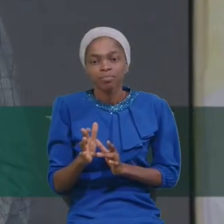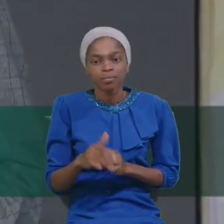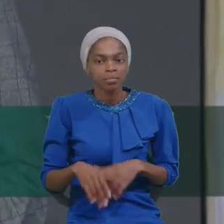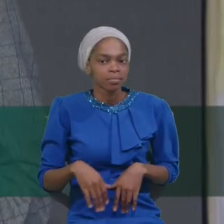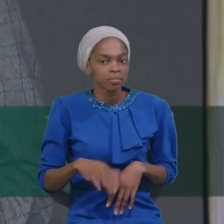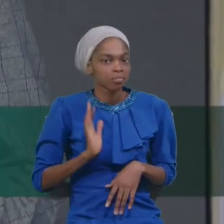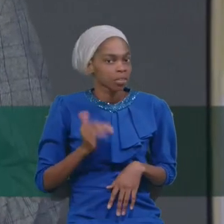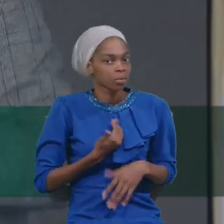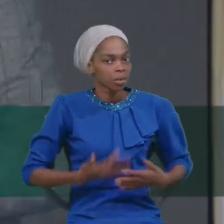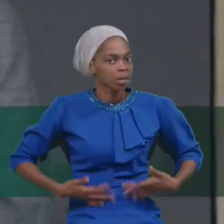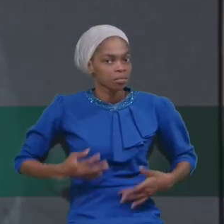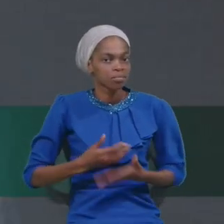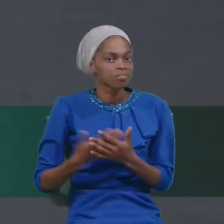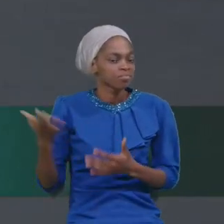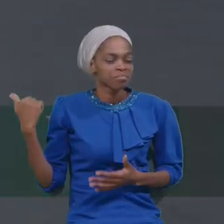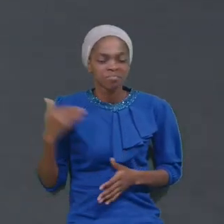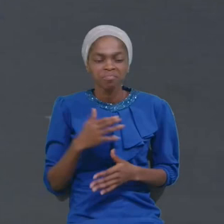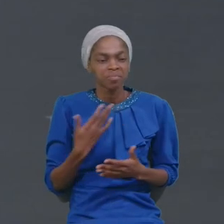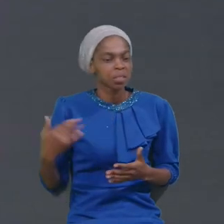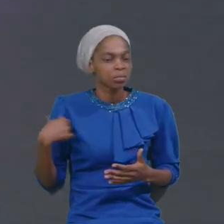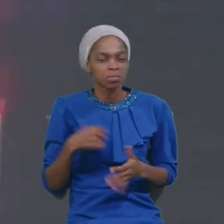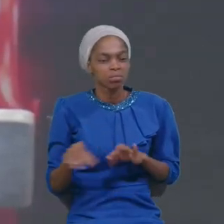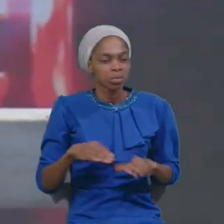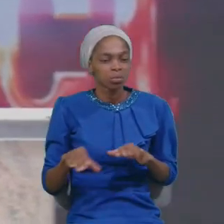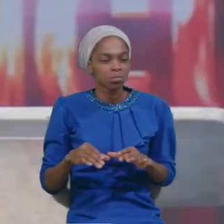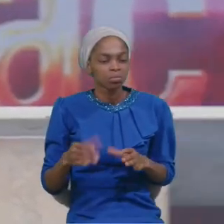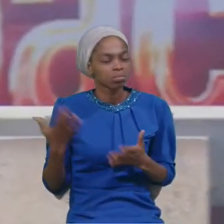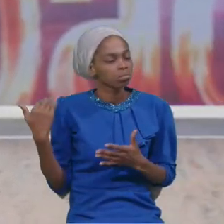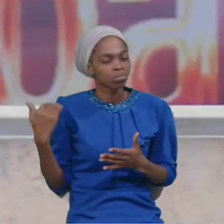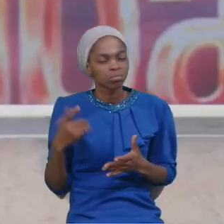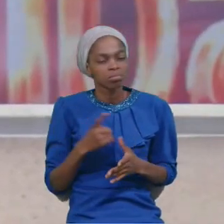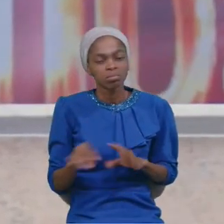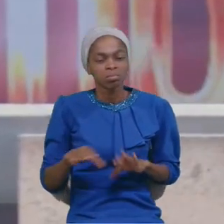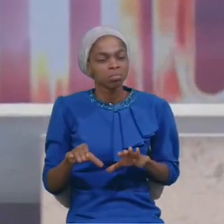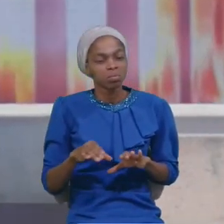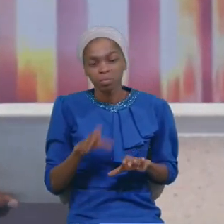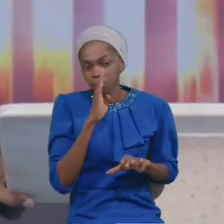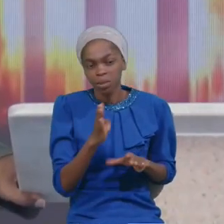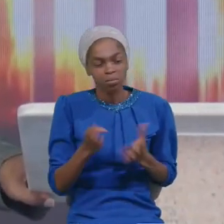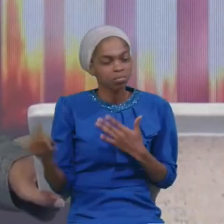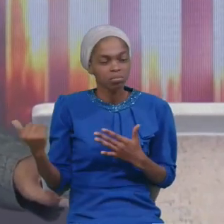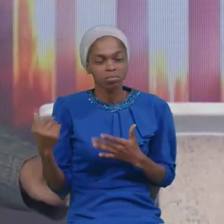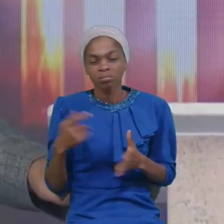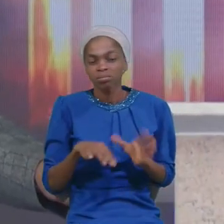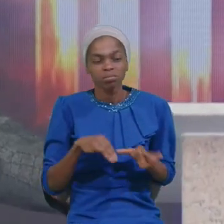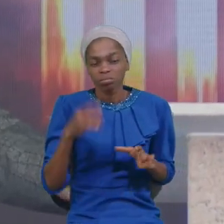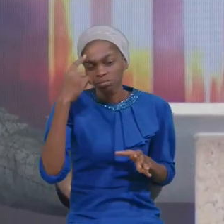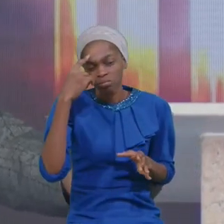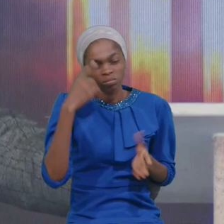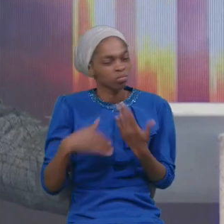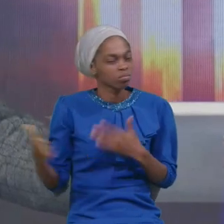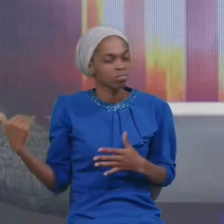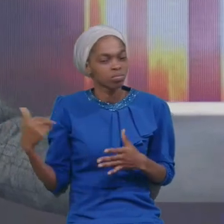have thought, should have made Satan to follow us every moment of the